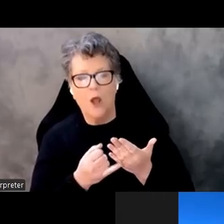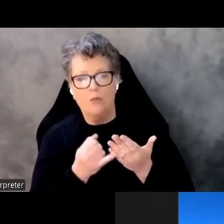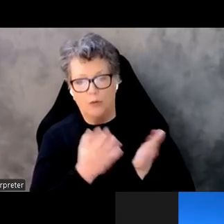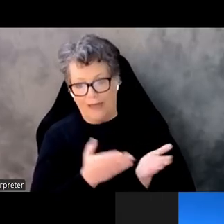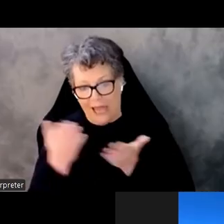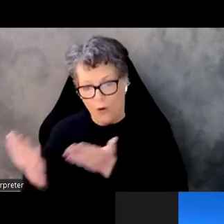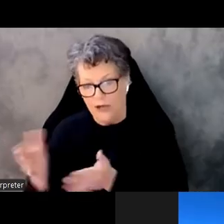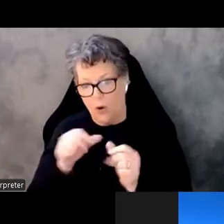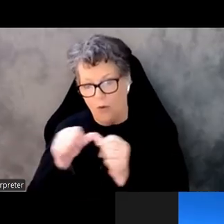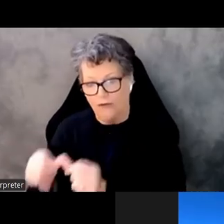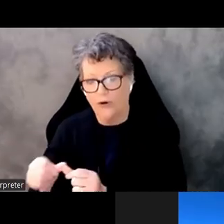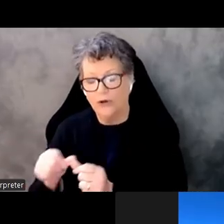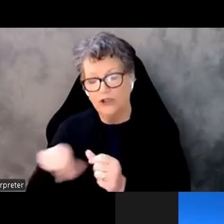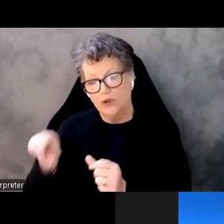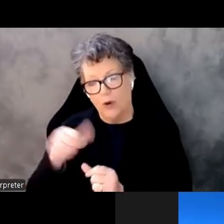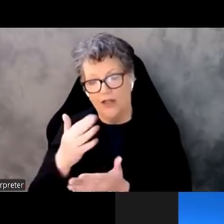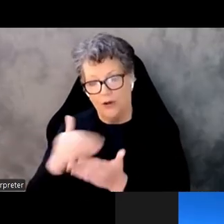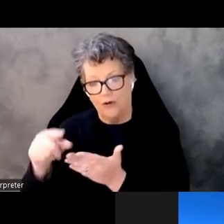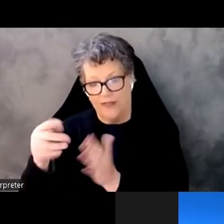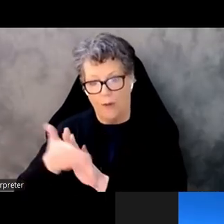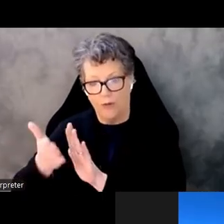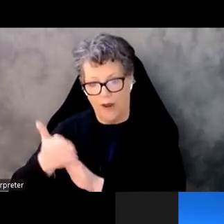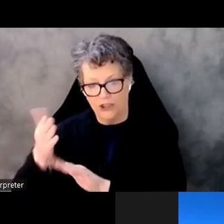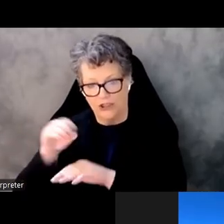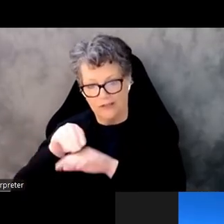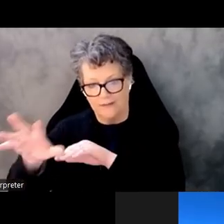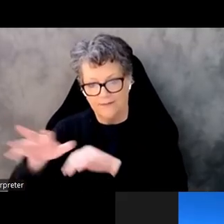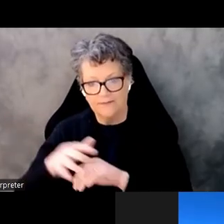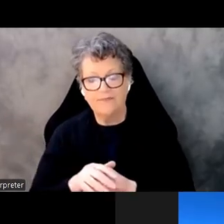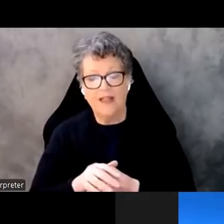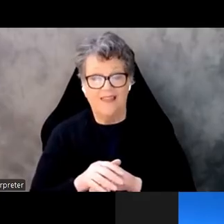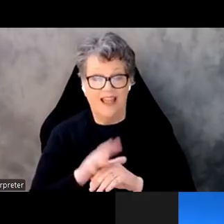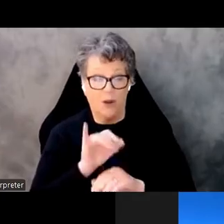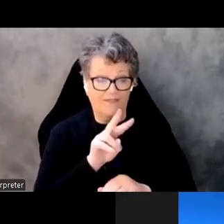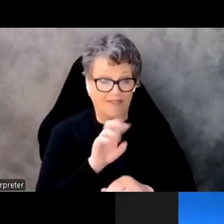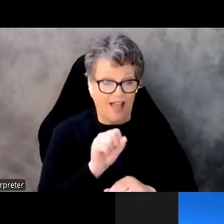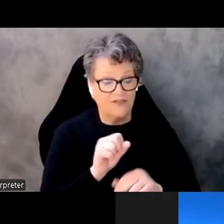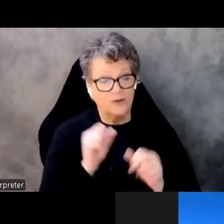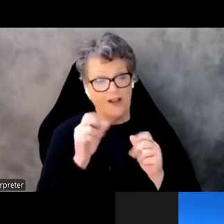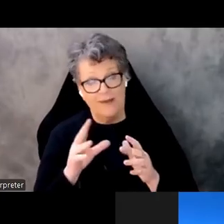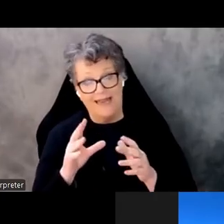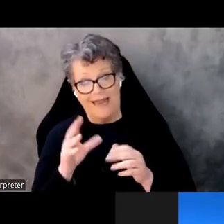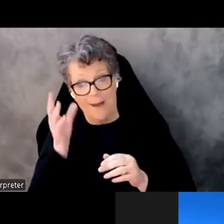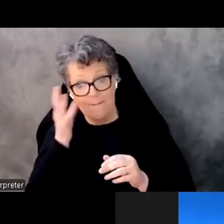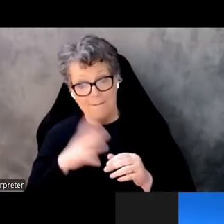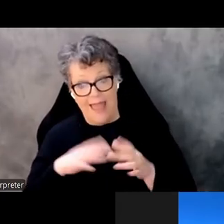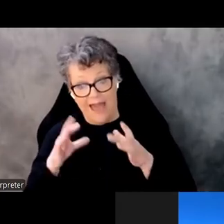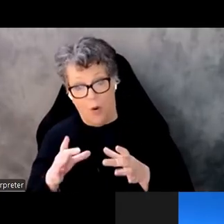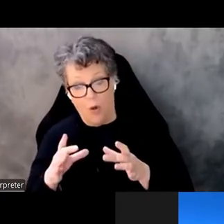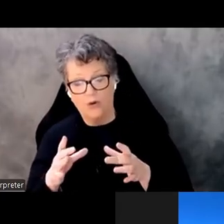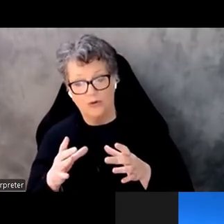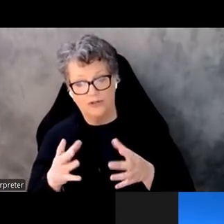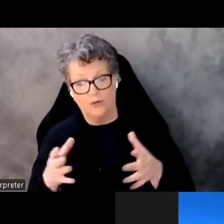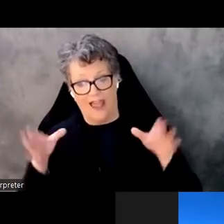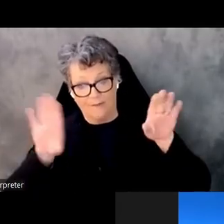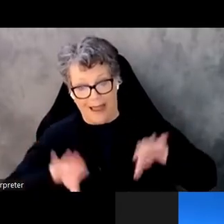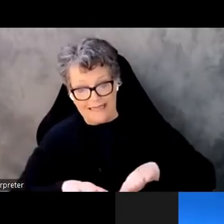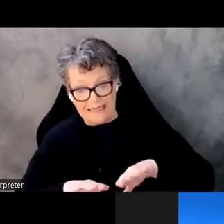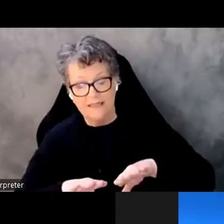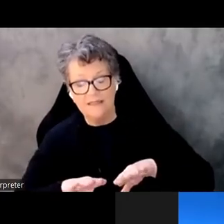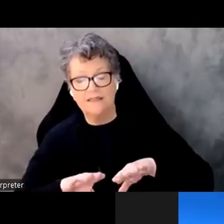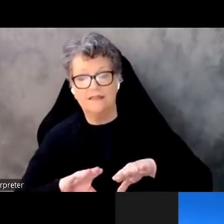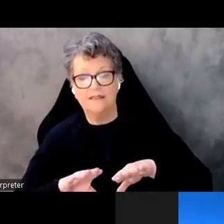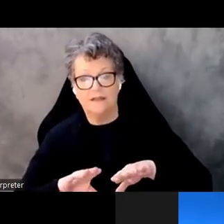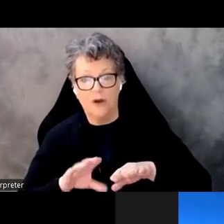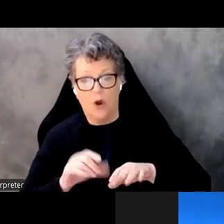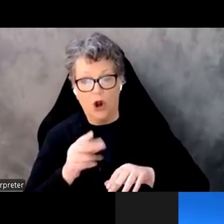over to other pieces of operation. So just like we have valves, we have many manholes, we have many catch basins, we have service, our curb